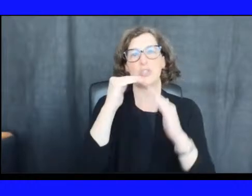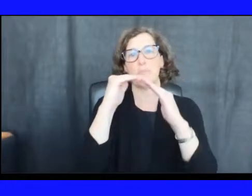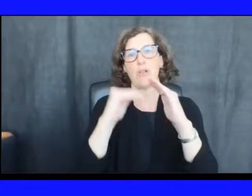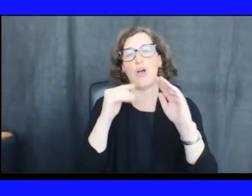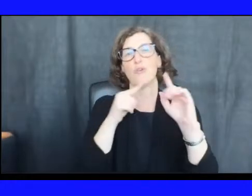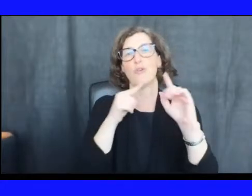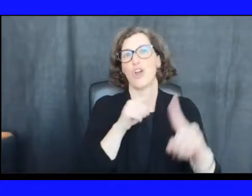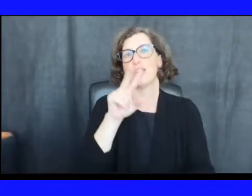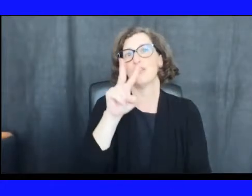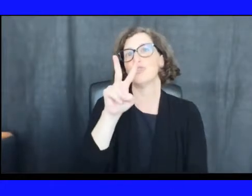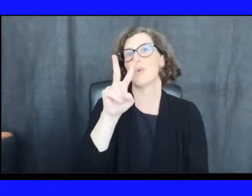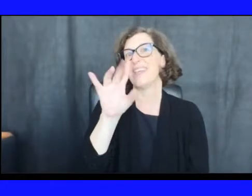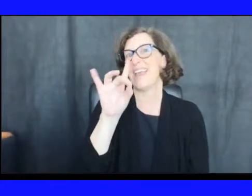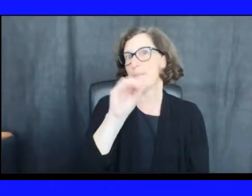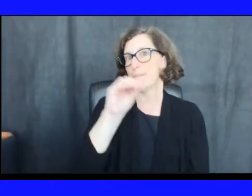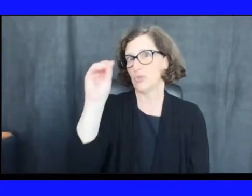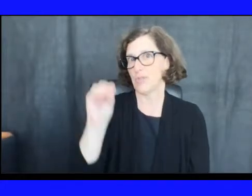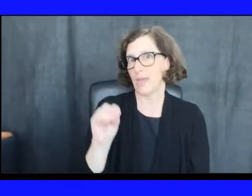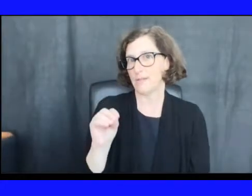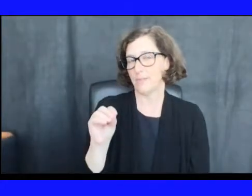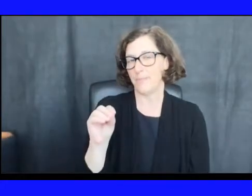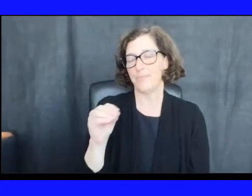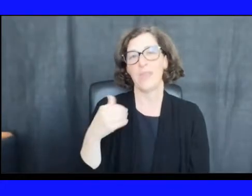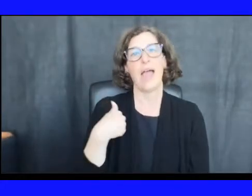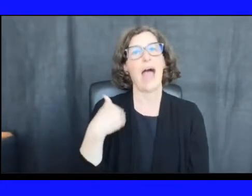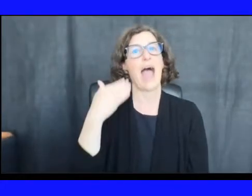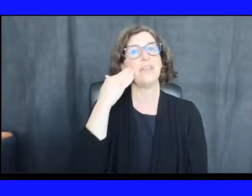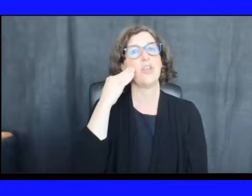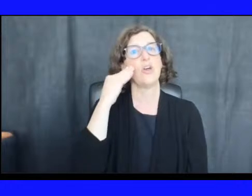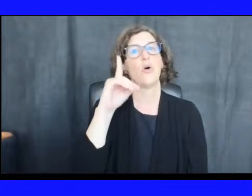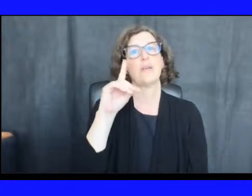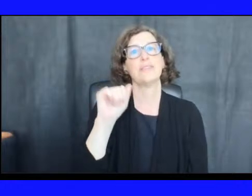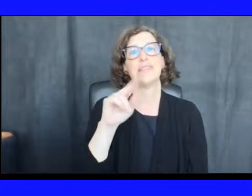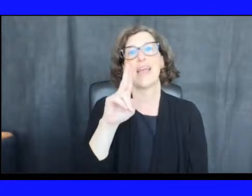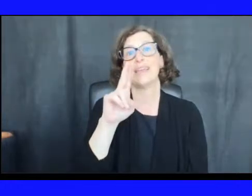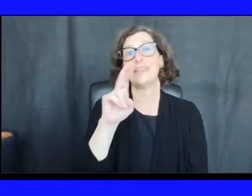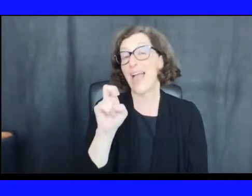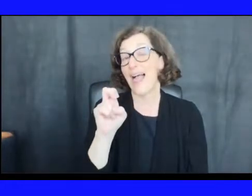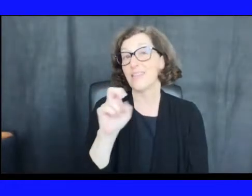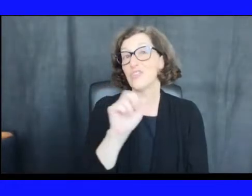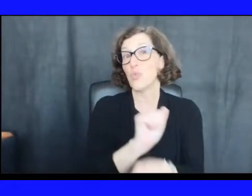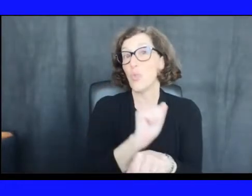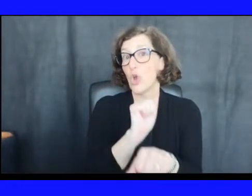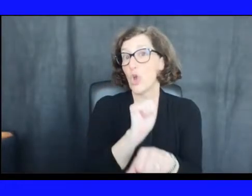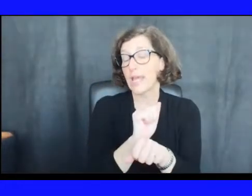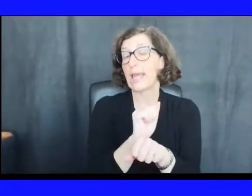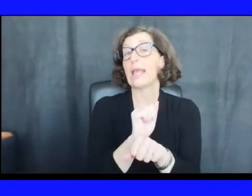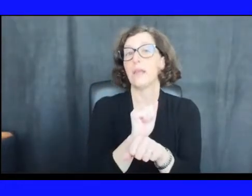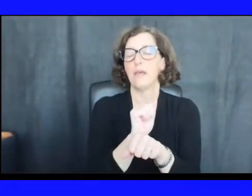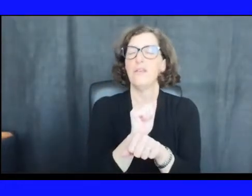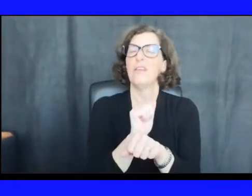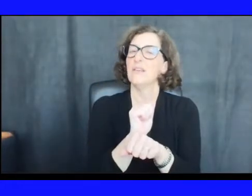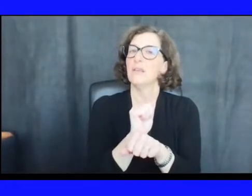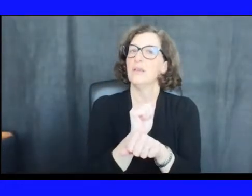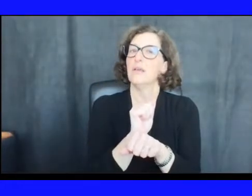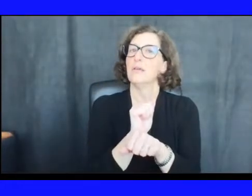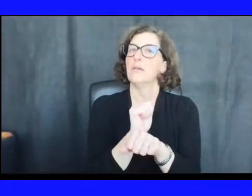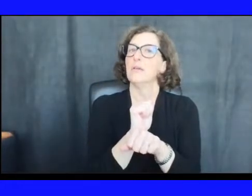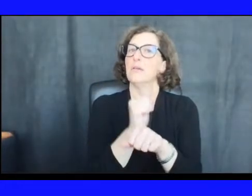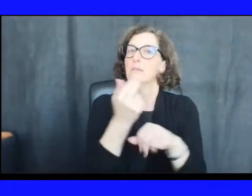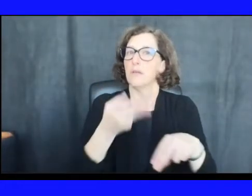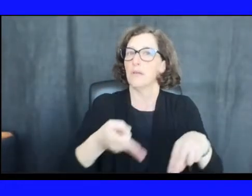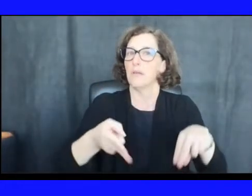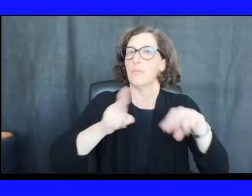So we had identified that we want to see the percentage of new physician hires coming from underrepresented minorities in